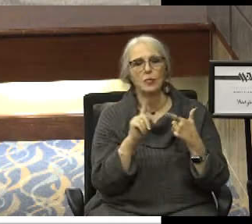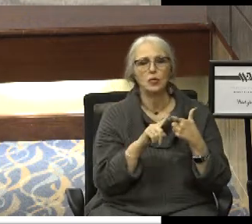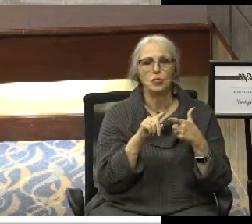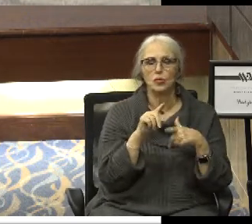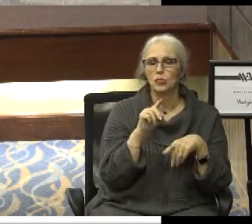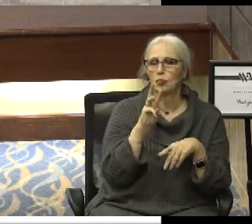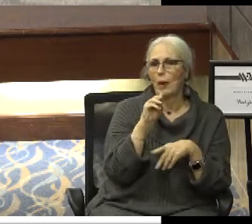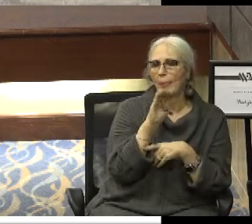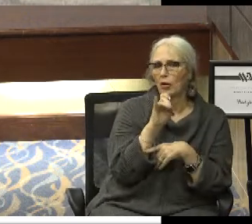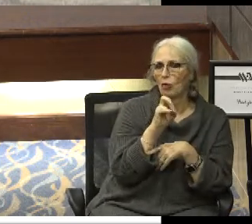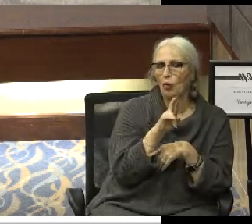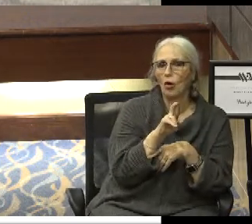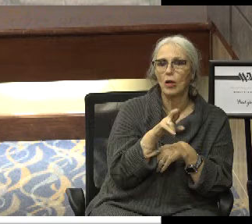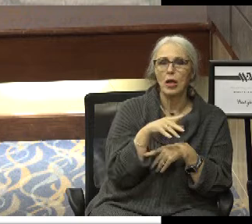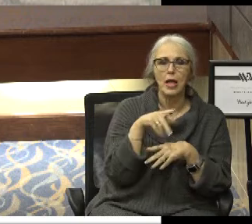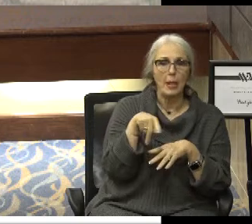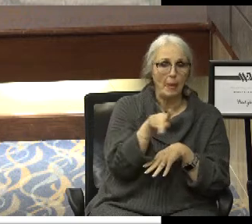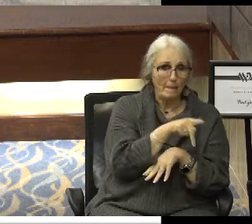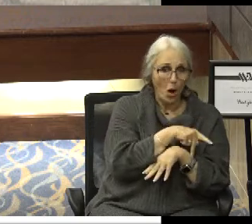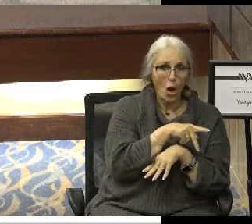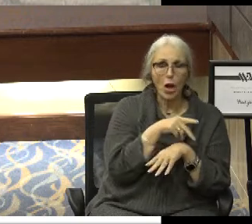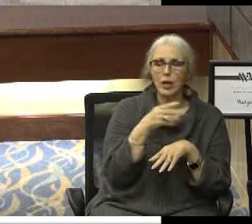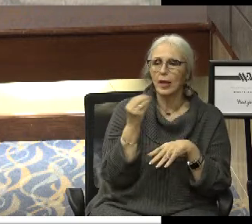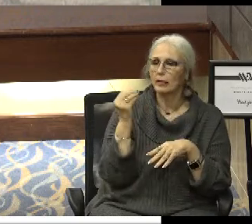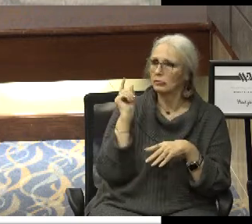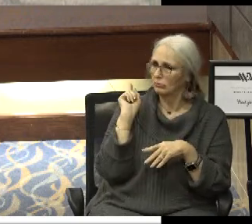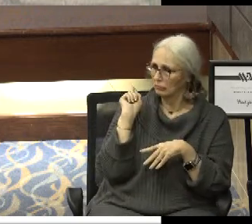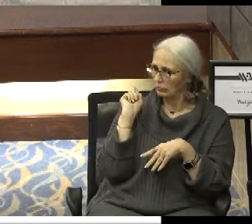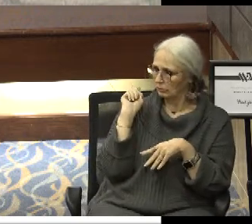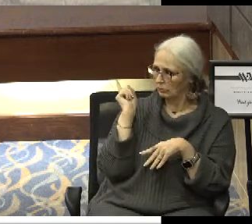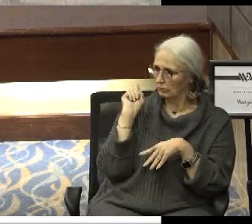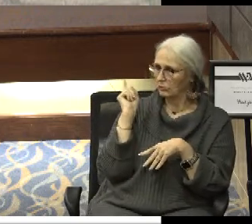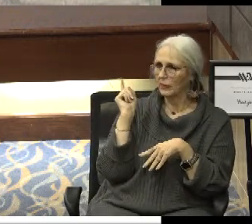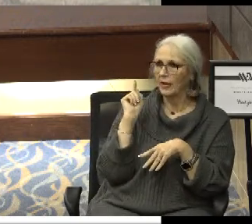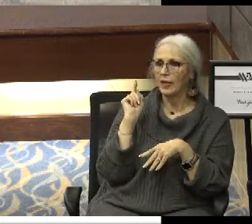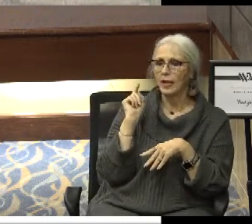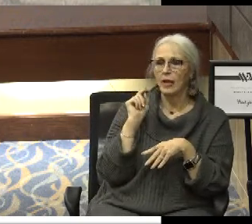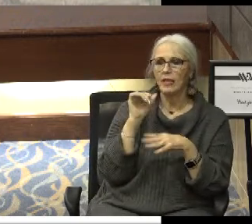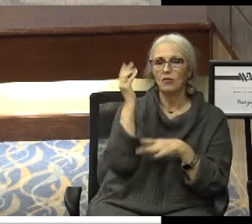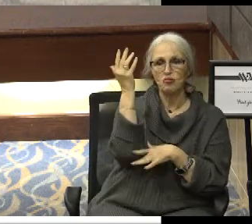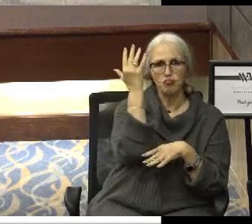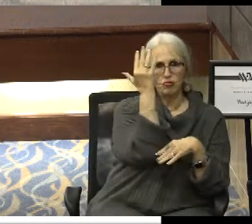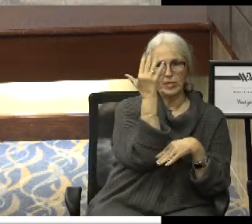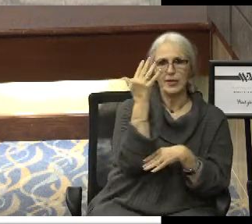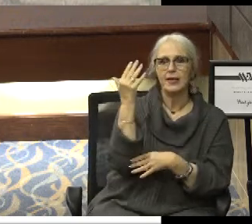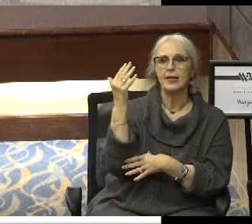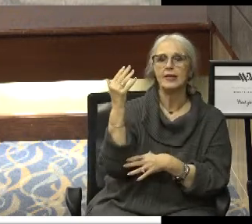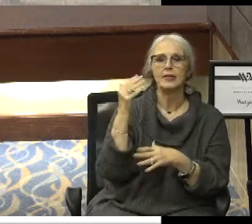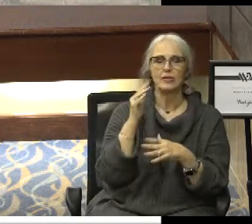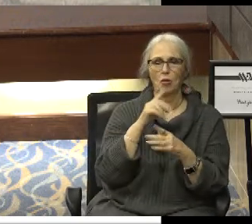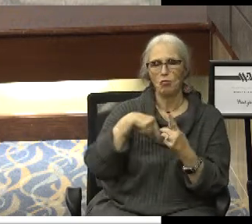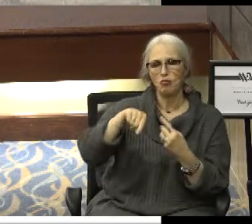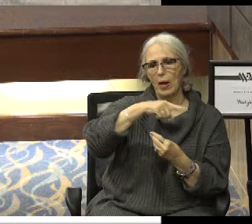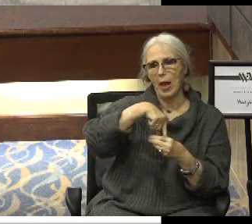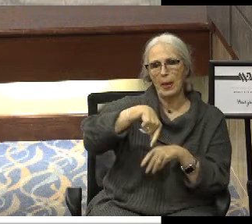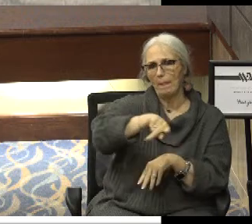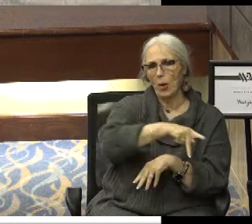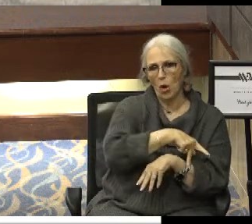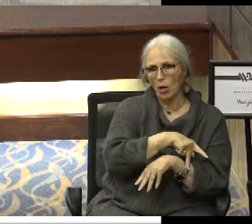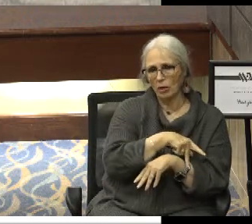park itself, and then some ancillary streets that kind of bind the park, as well as the private development.